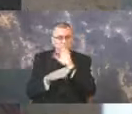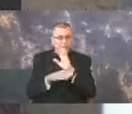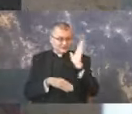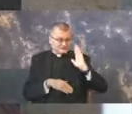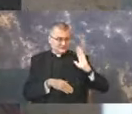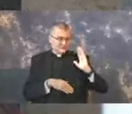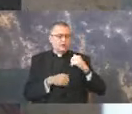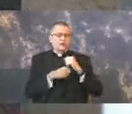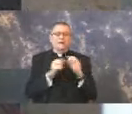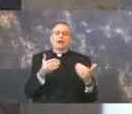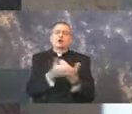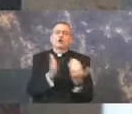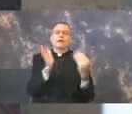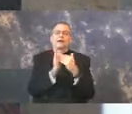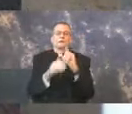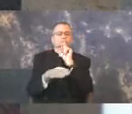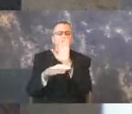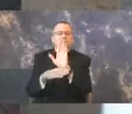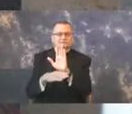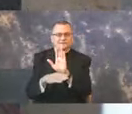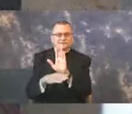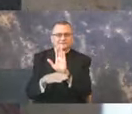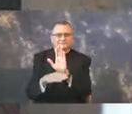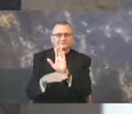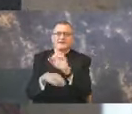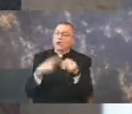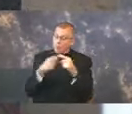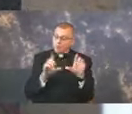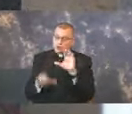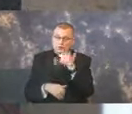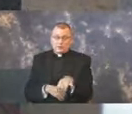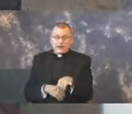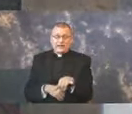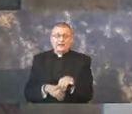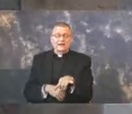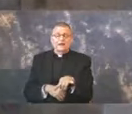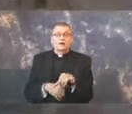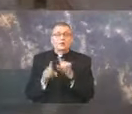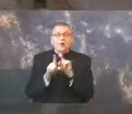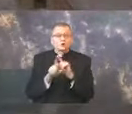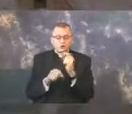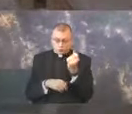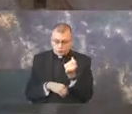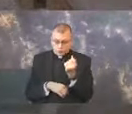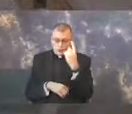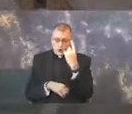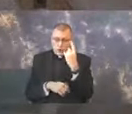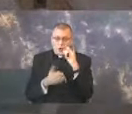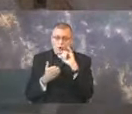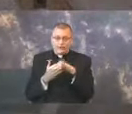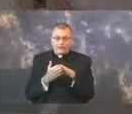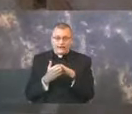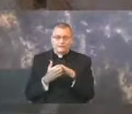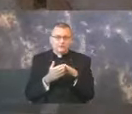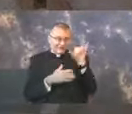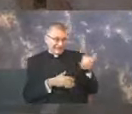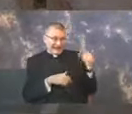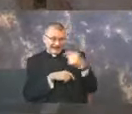And in doing so, we recall not only that important moment in that day that marked us as